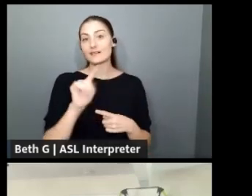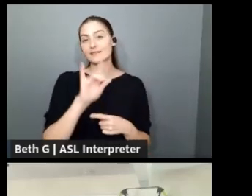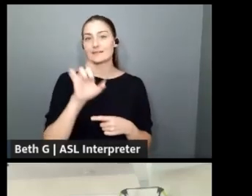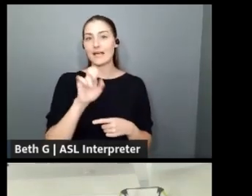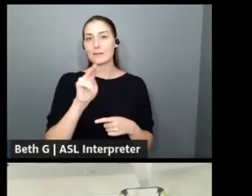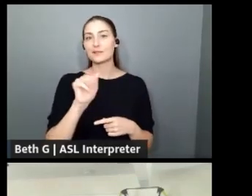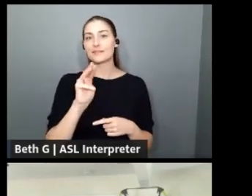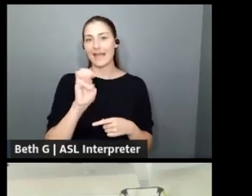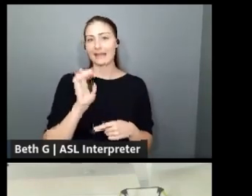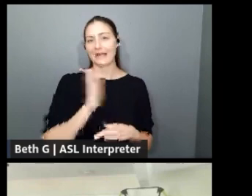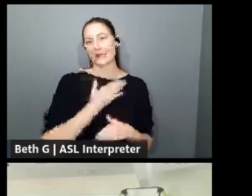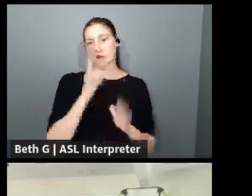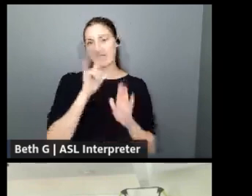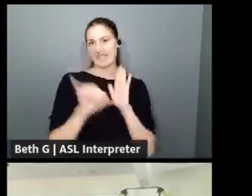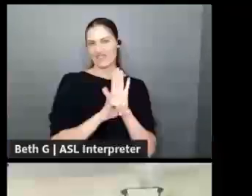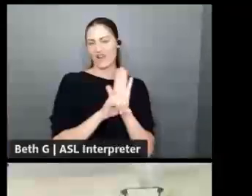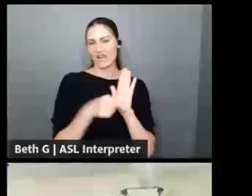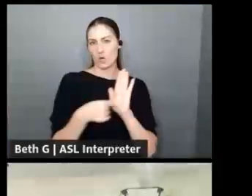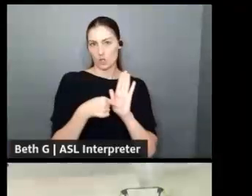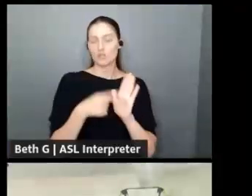which would resolve to the current element.